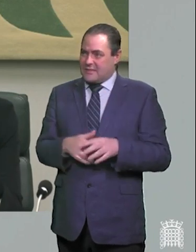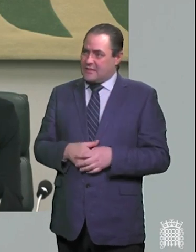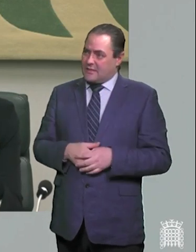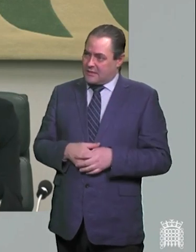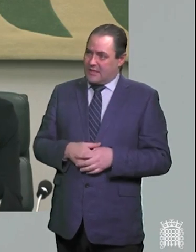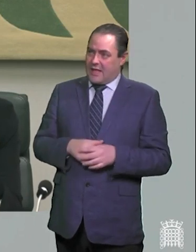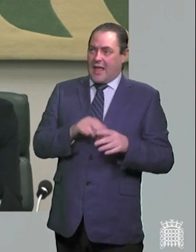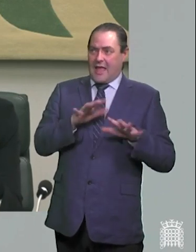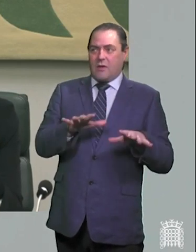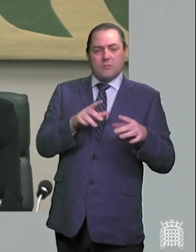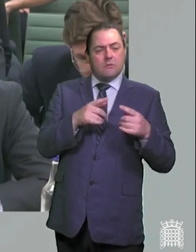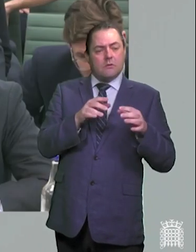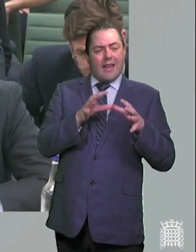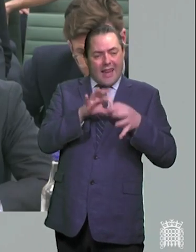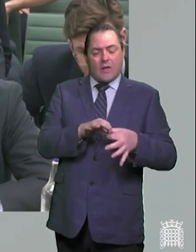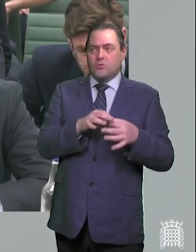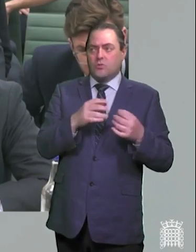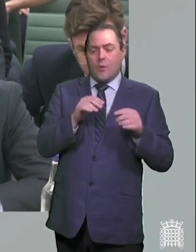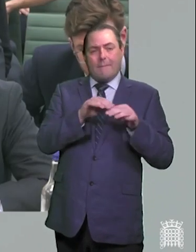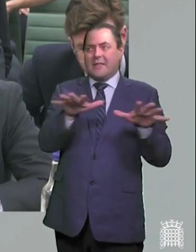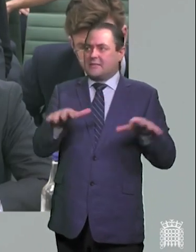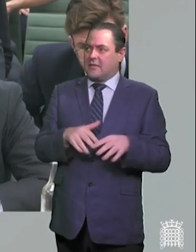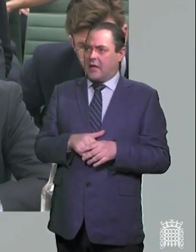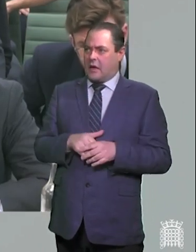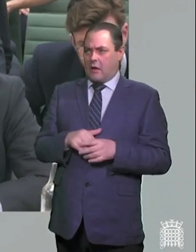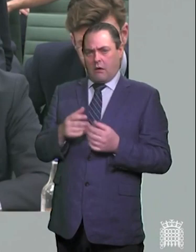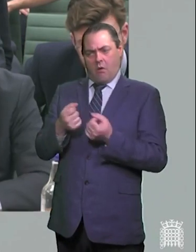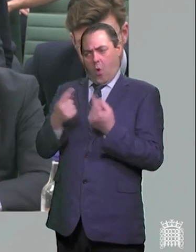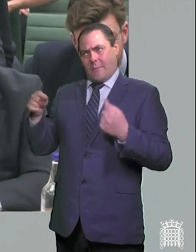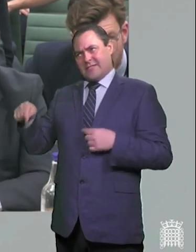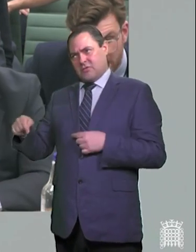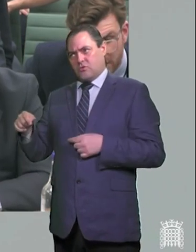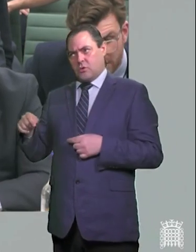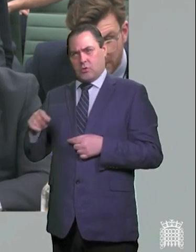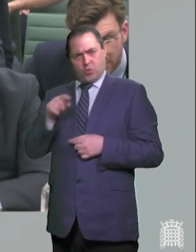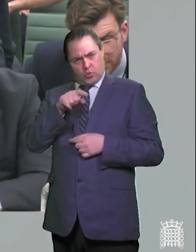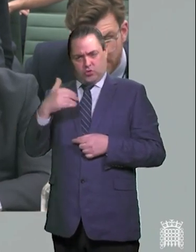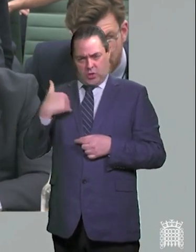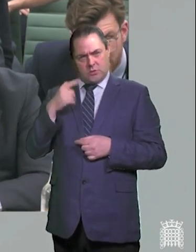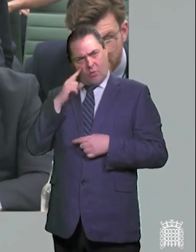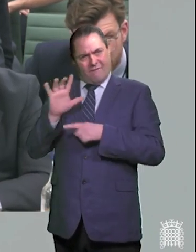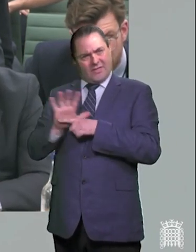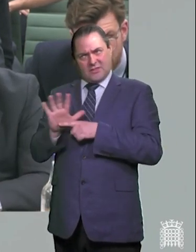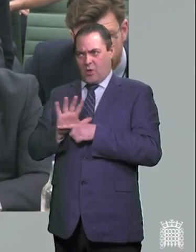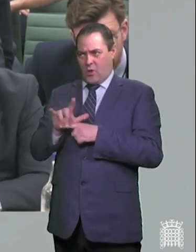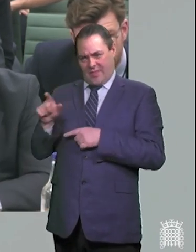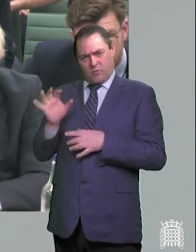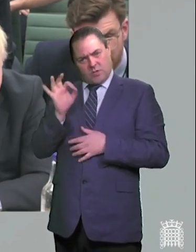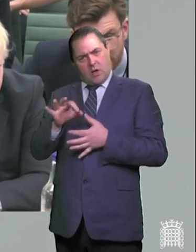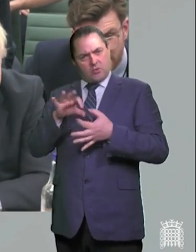was being asked about the one gathering. The Leader of the Opposition, you played his clip just now. That